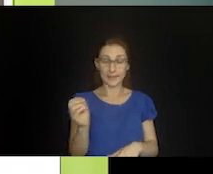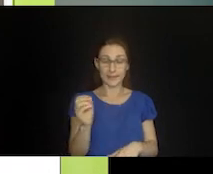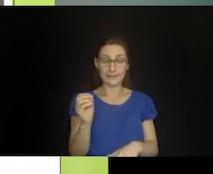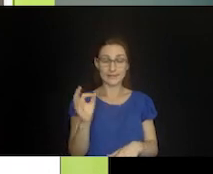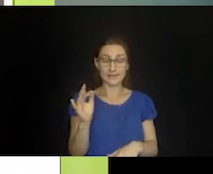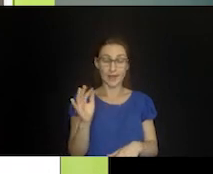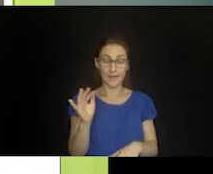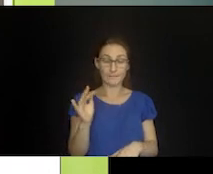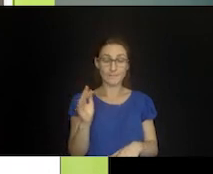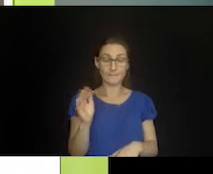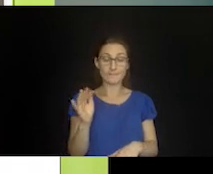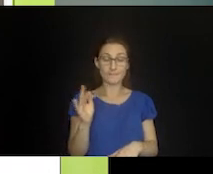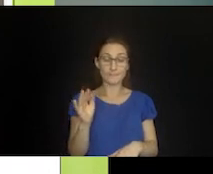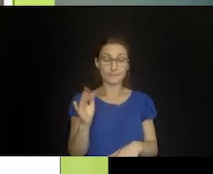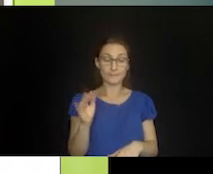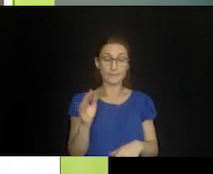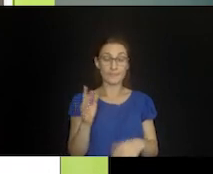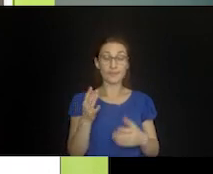and